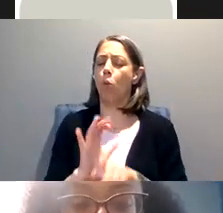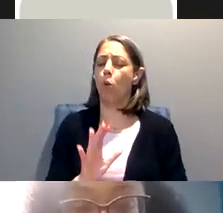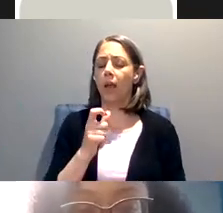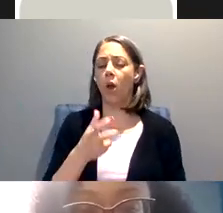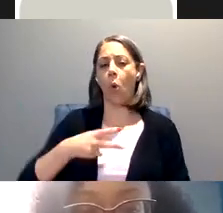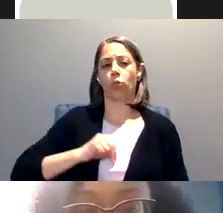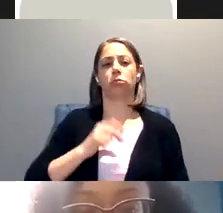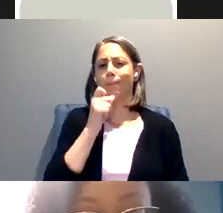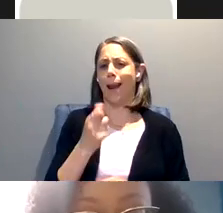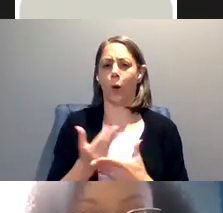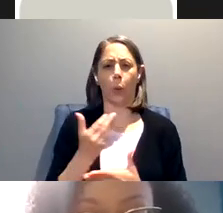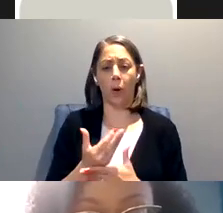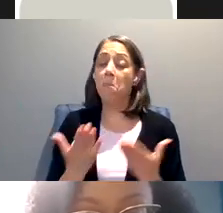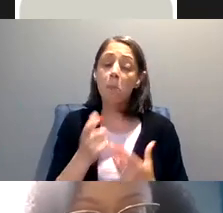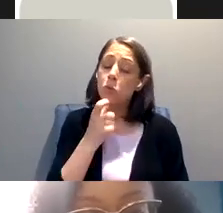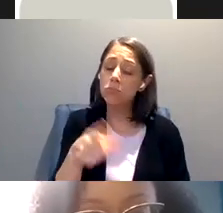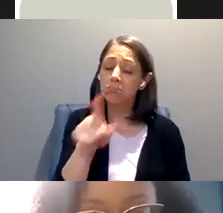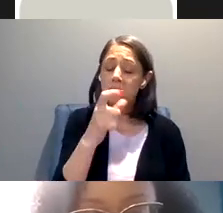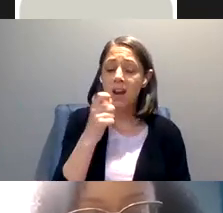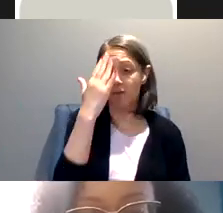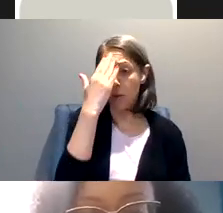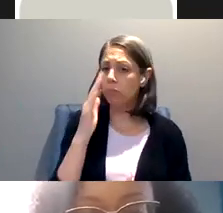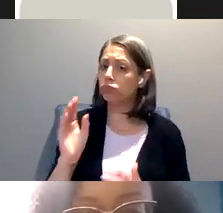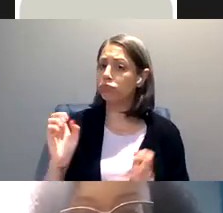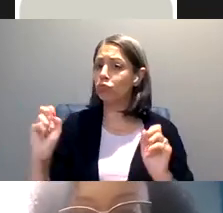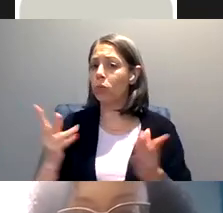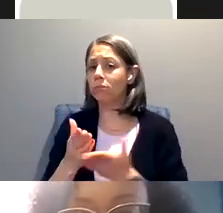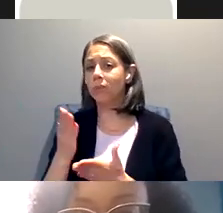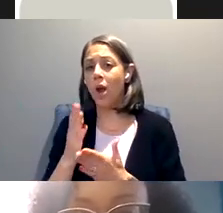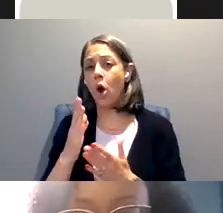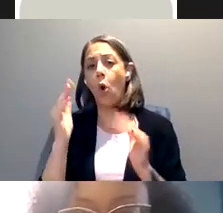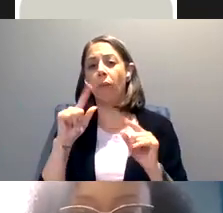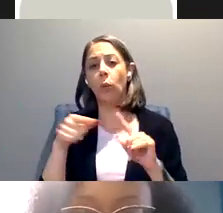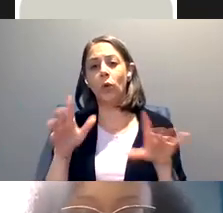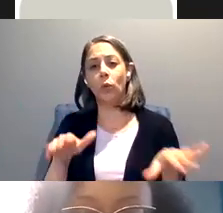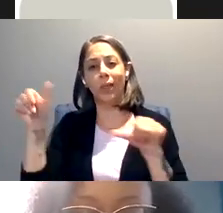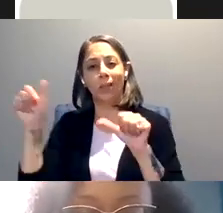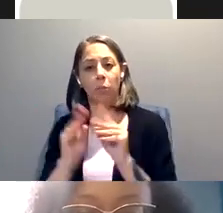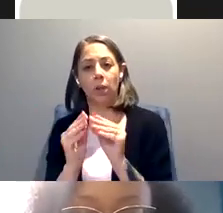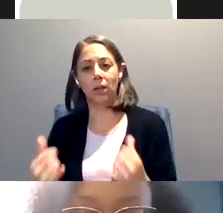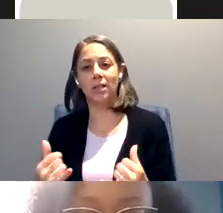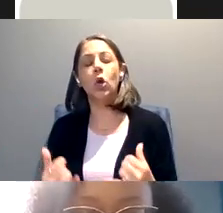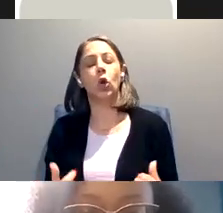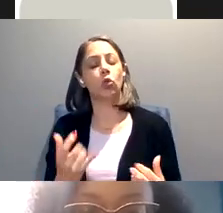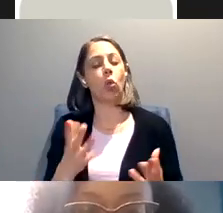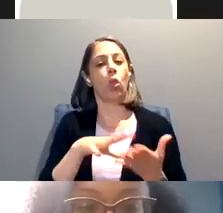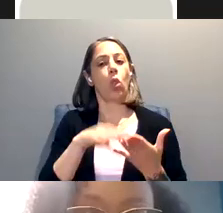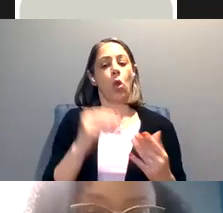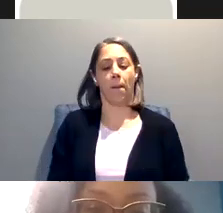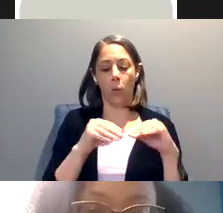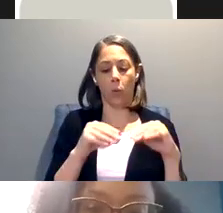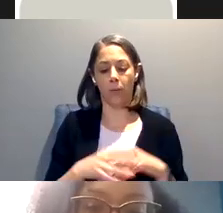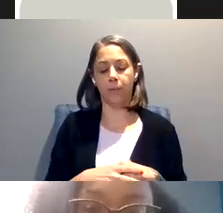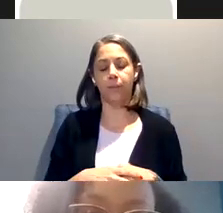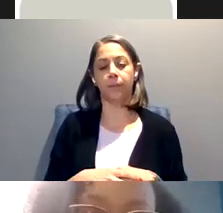may be something that you're not very familiar with, and that's okay. Hopefully when you leave this conversation today, you'll know more than you came knowing. But it is